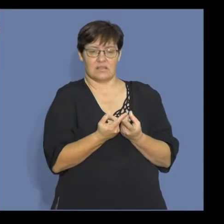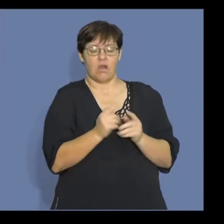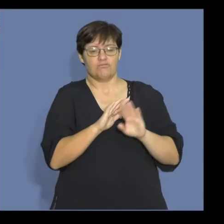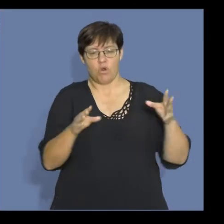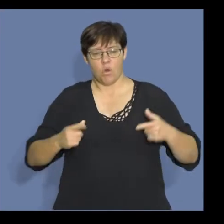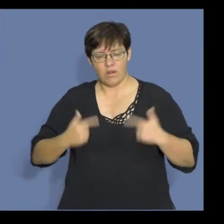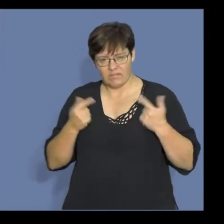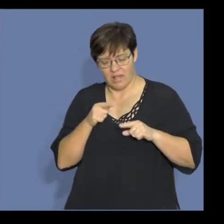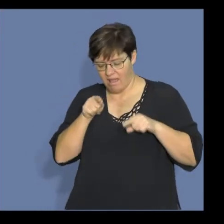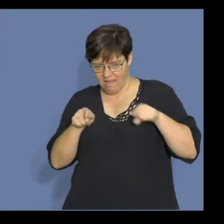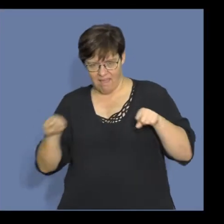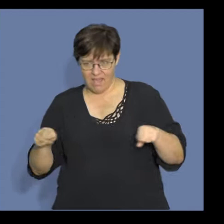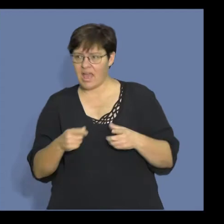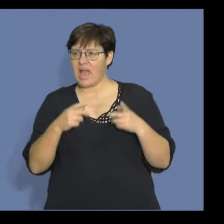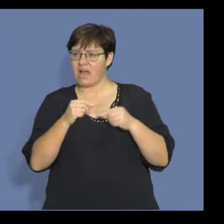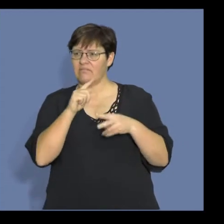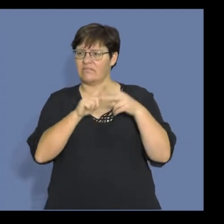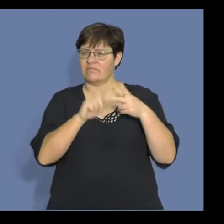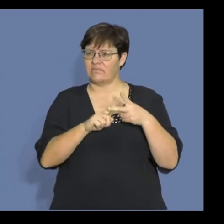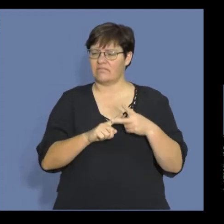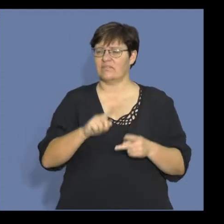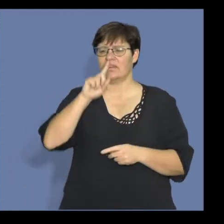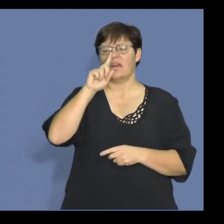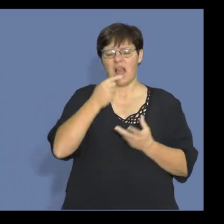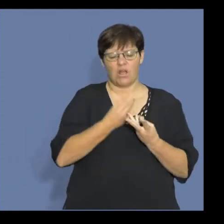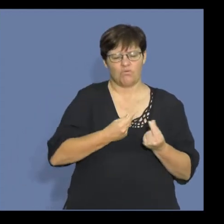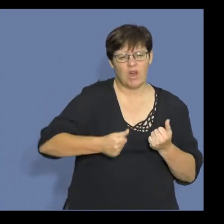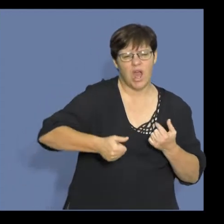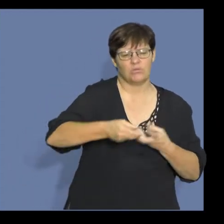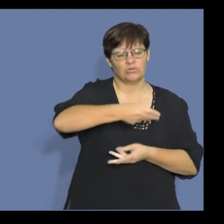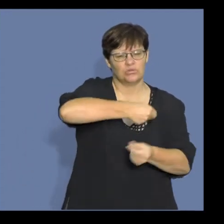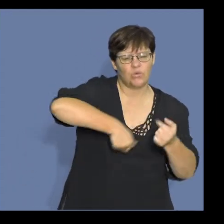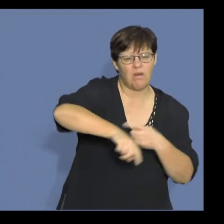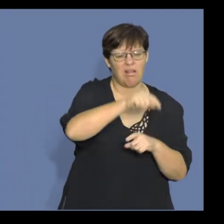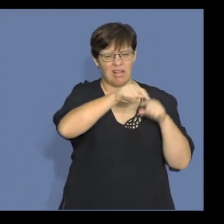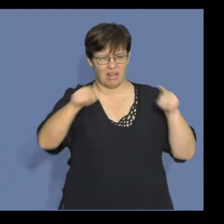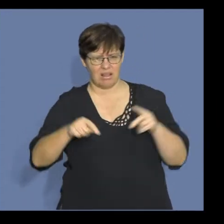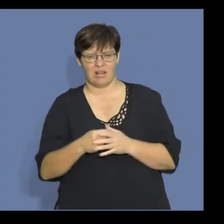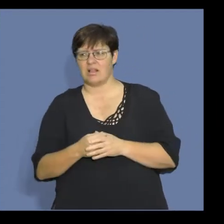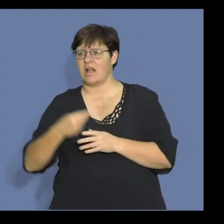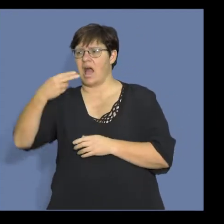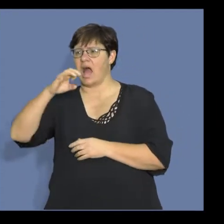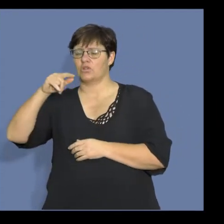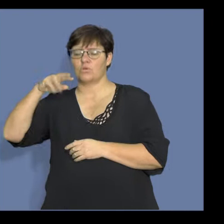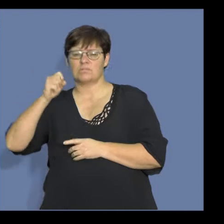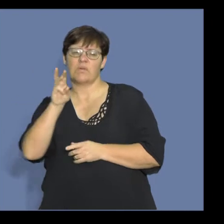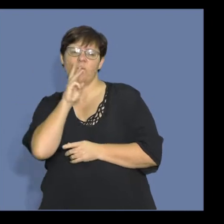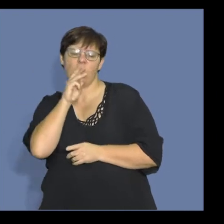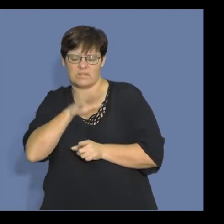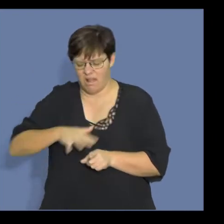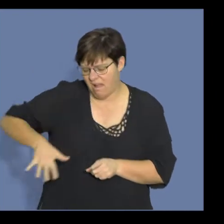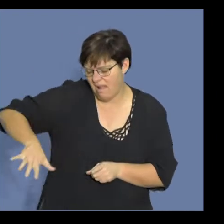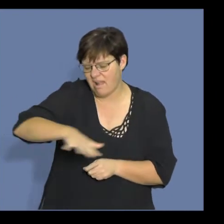up into the lithosphere, which is the soil and all the parts in there, the hydrosphere, which would be the aquatic